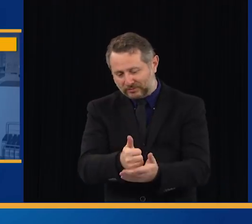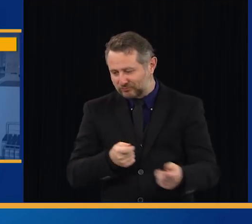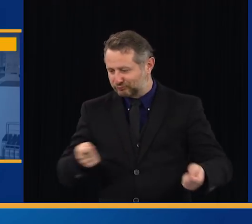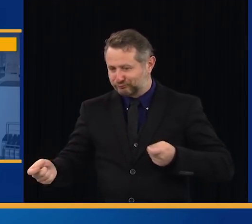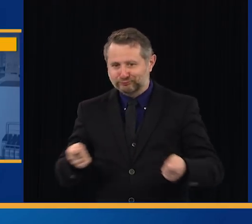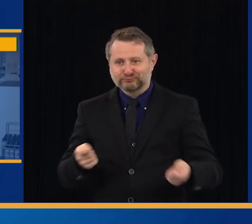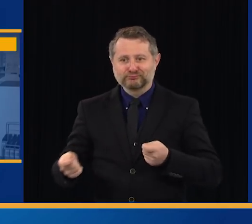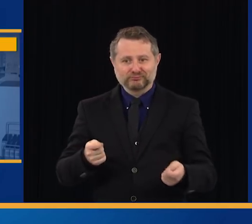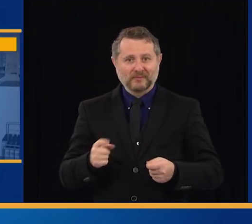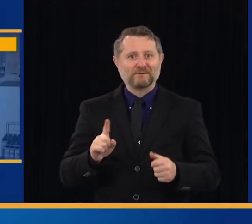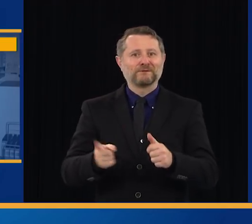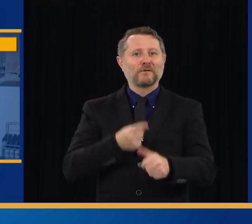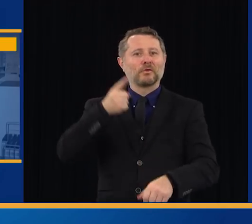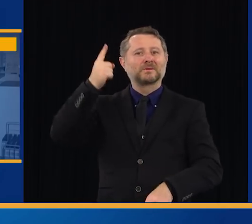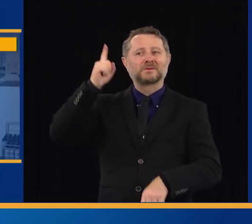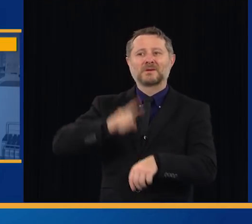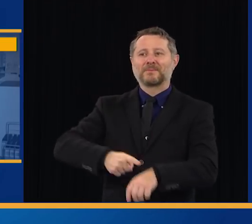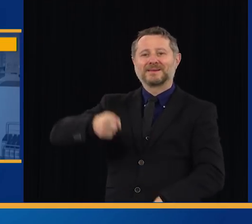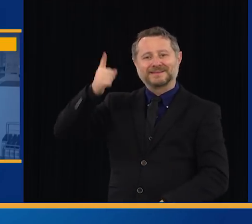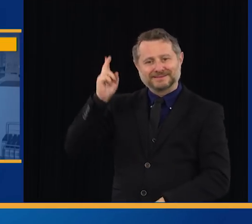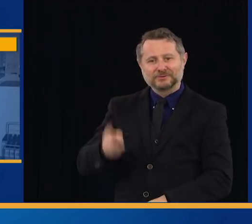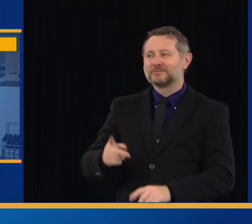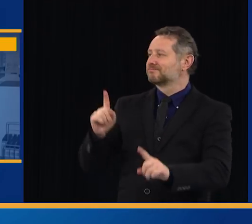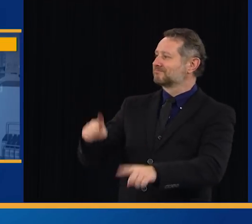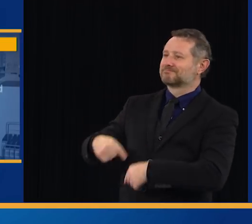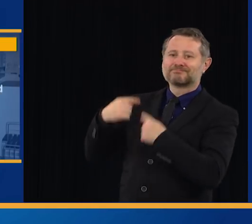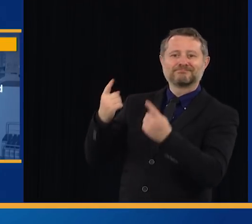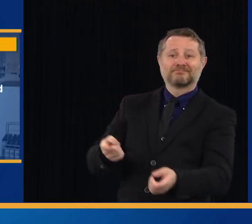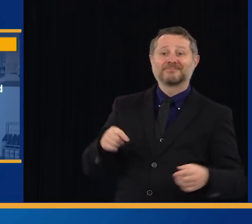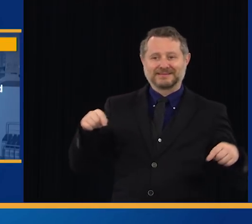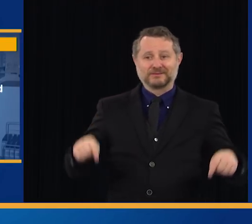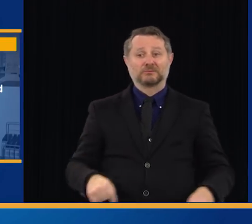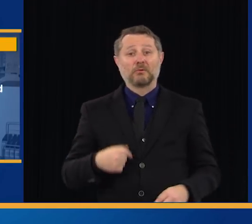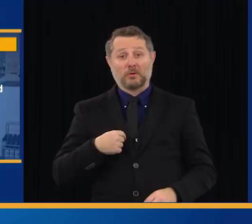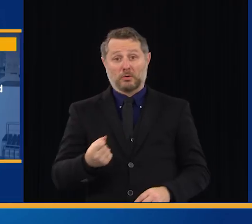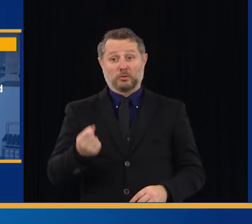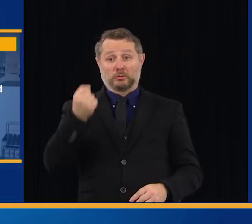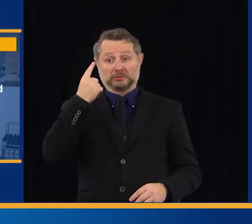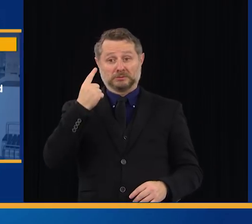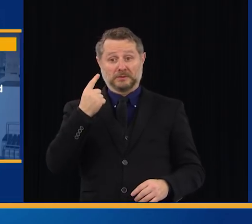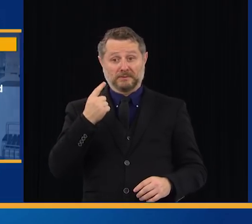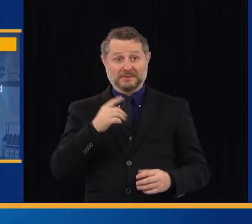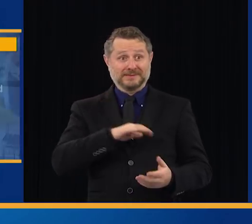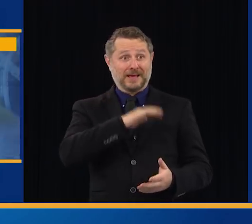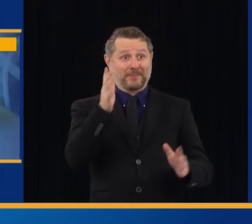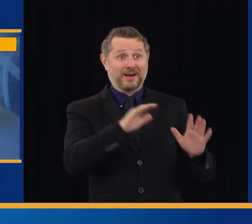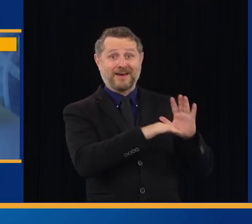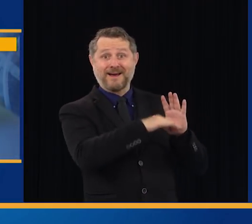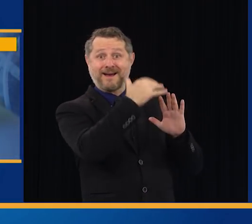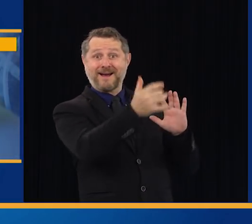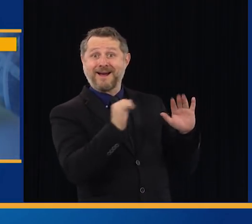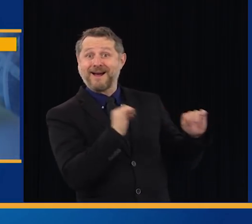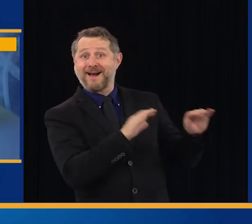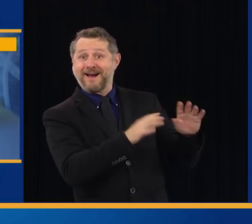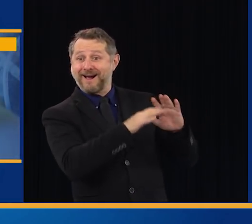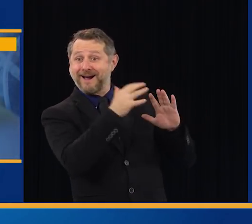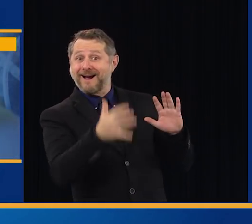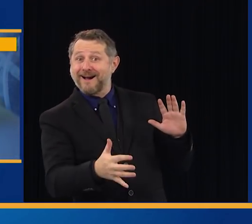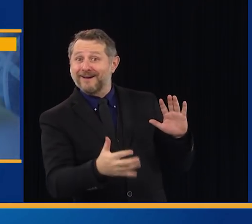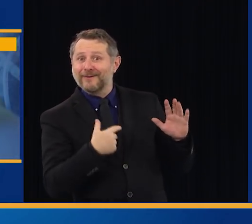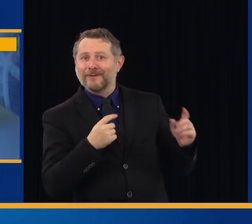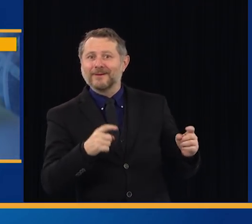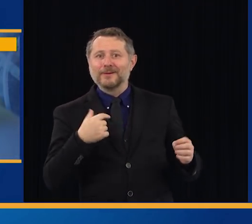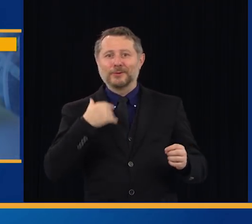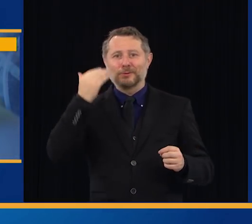happened. We understand about a stockpile like we've never understood before. We understand about sharing resources like we've